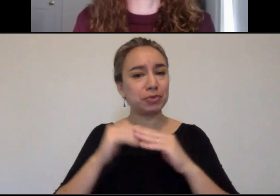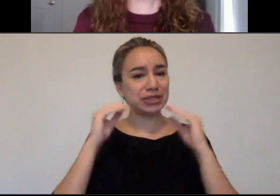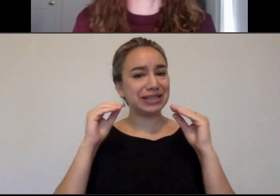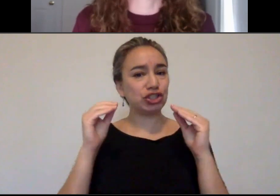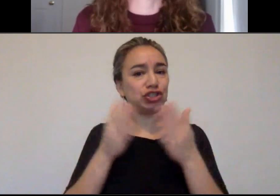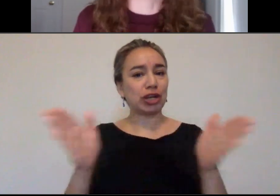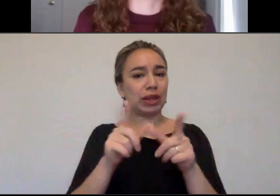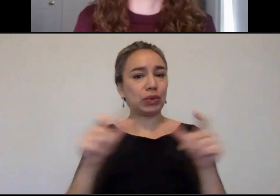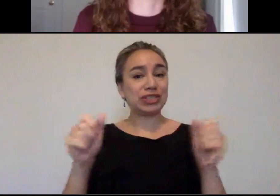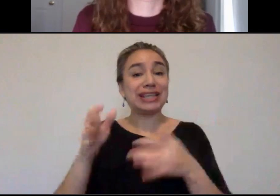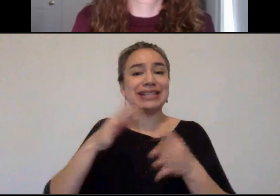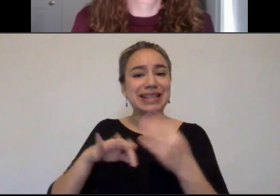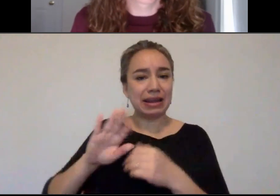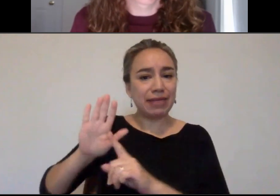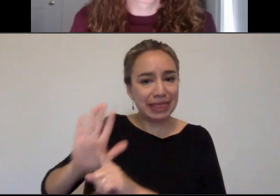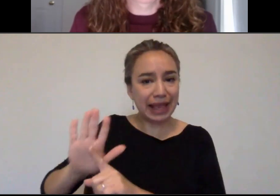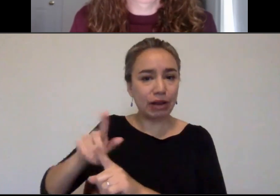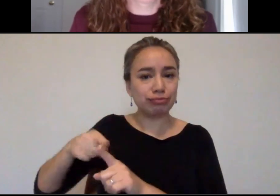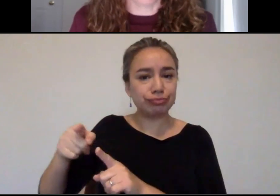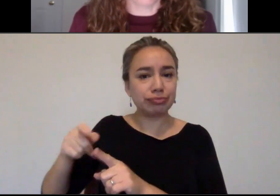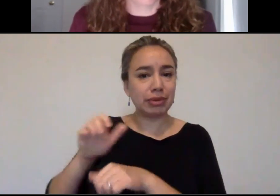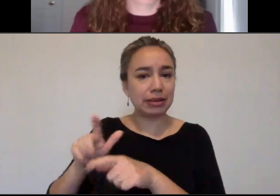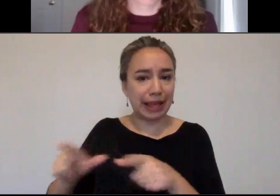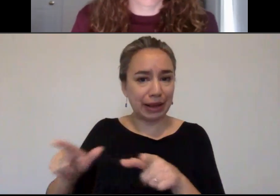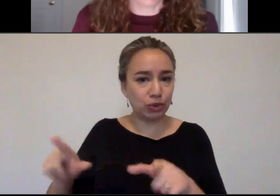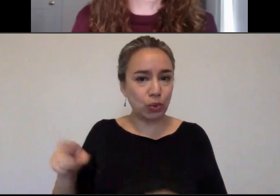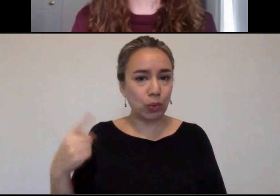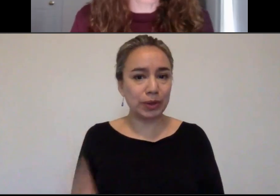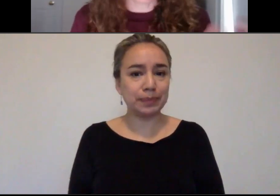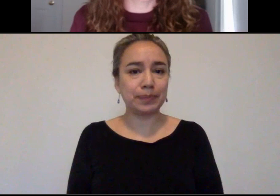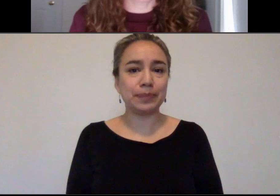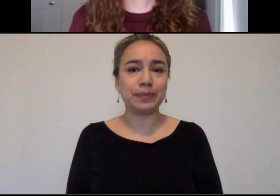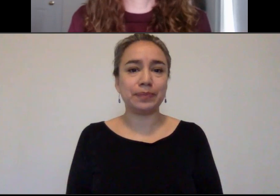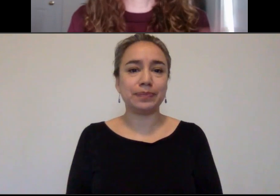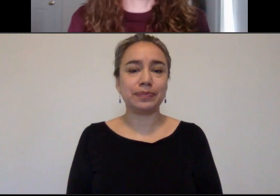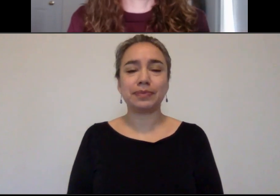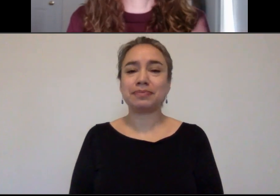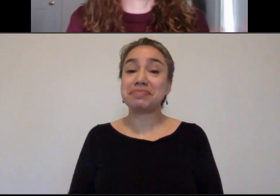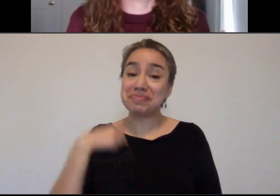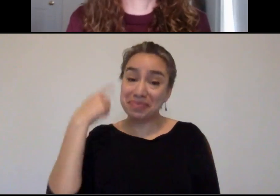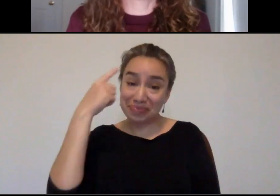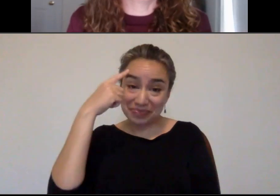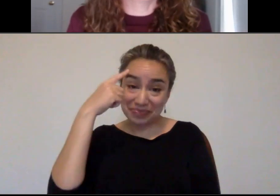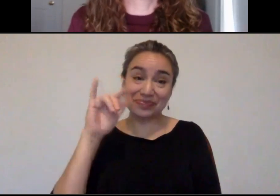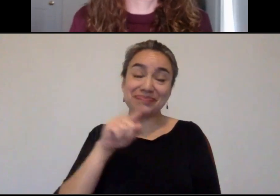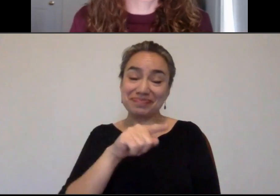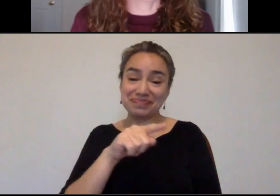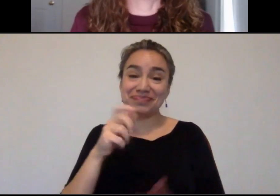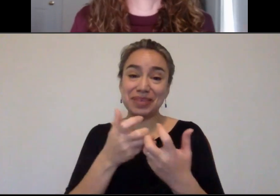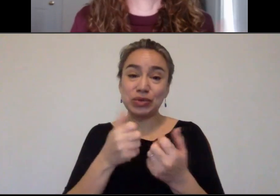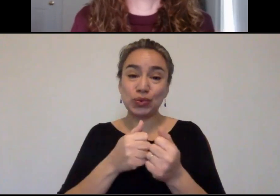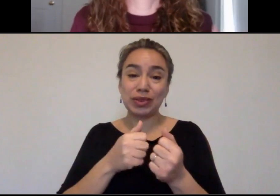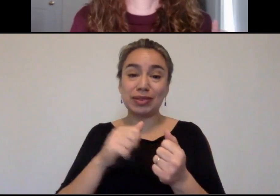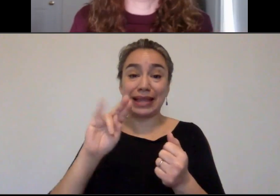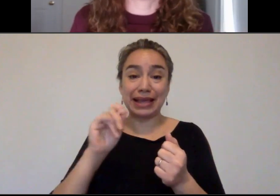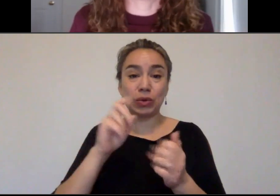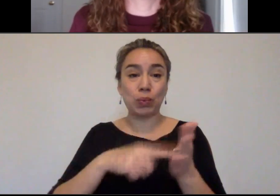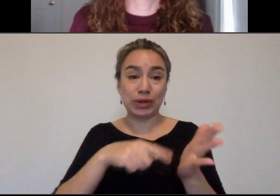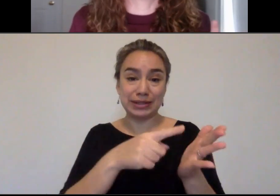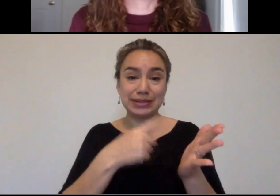of their language linguistics. Yeah. And I think that relates well back to what Nathan had pointed out in his studies